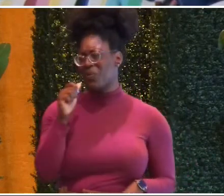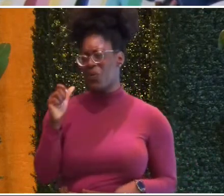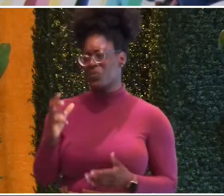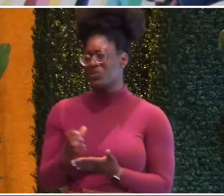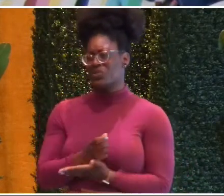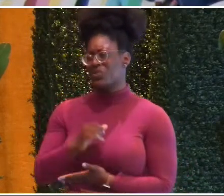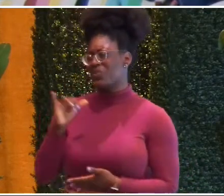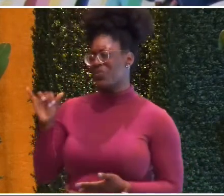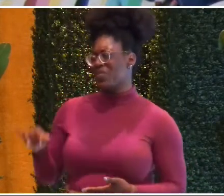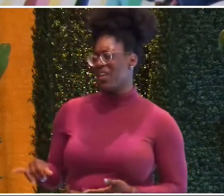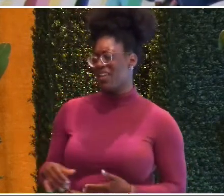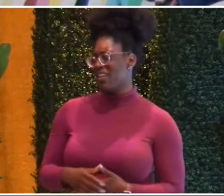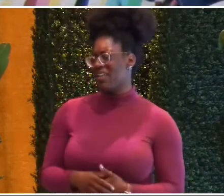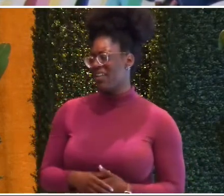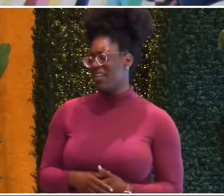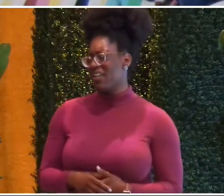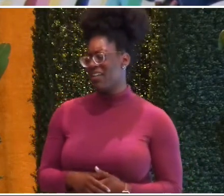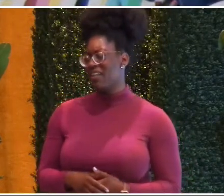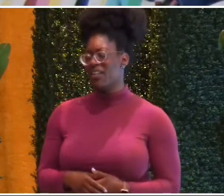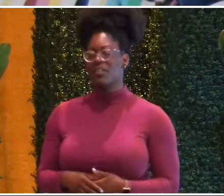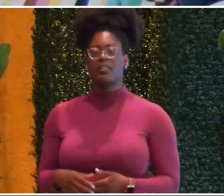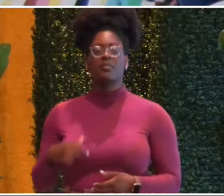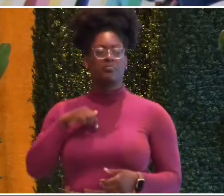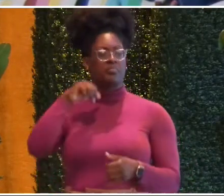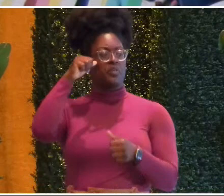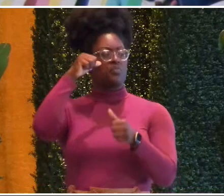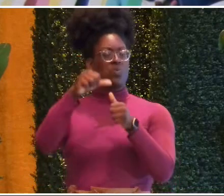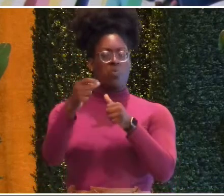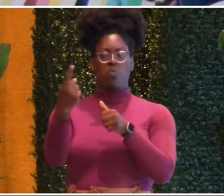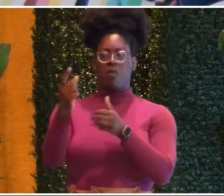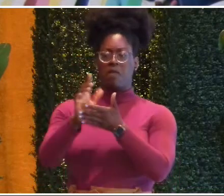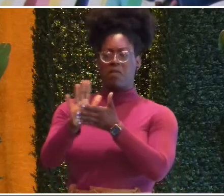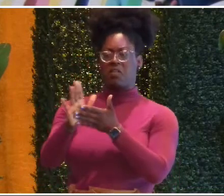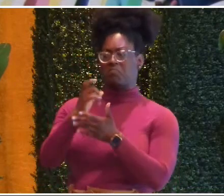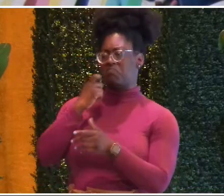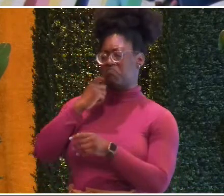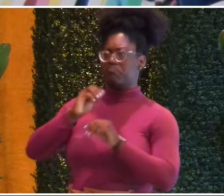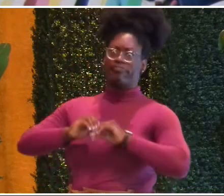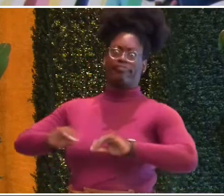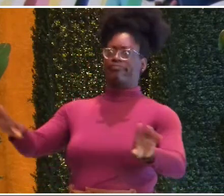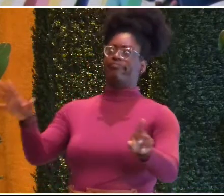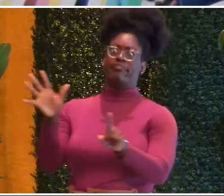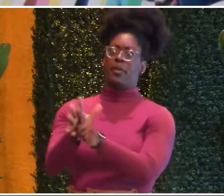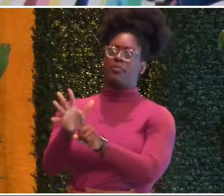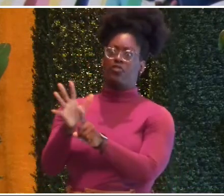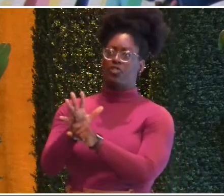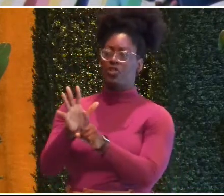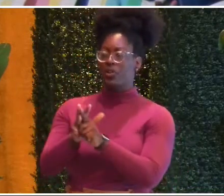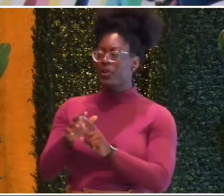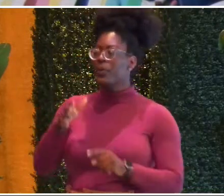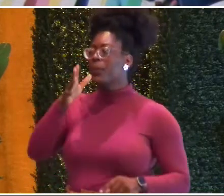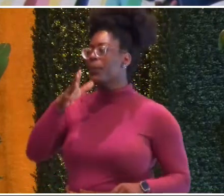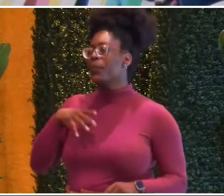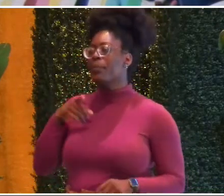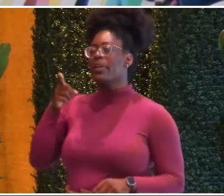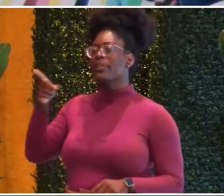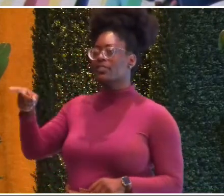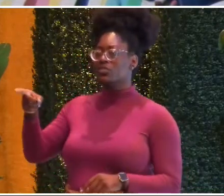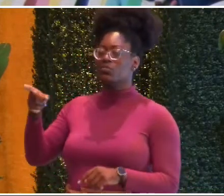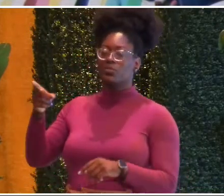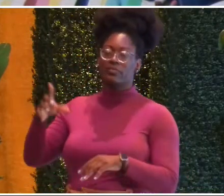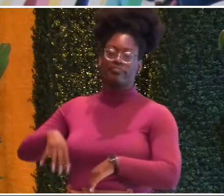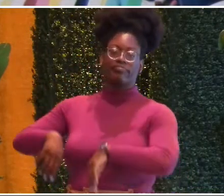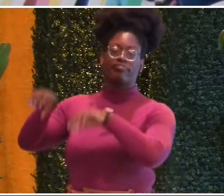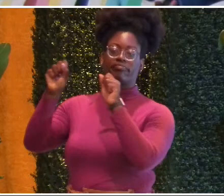in light of this video that went viral of the woman who was at the gender reveal party, and it's like, why are you having a fucking gender